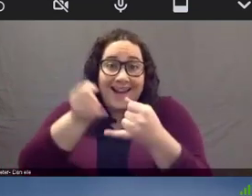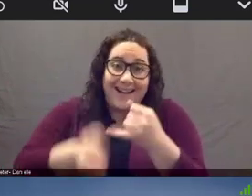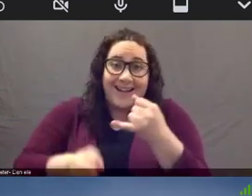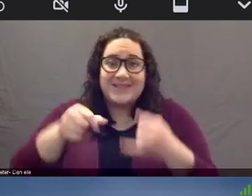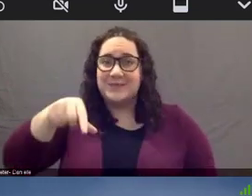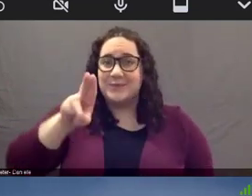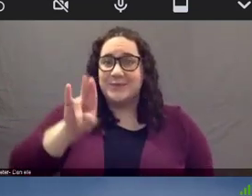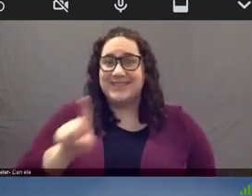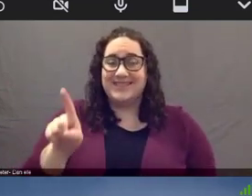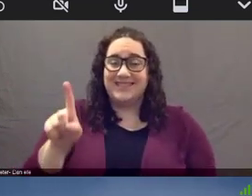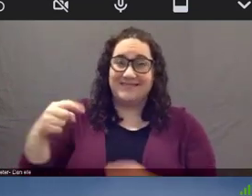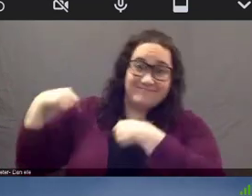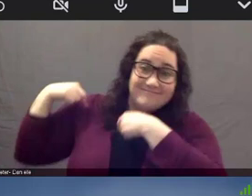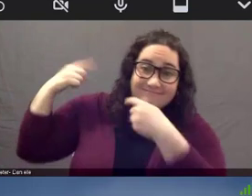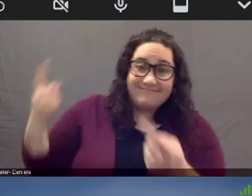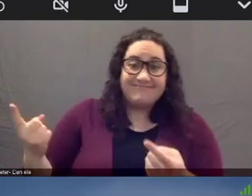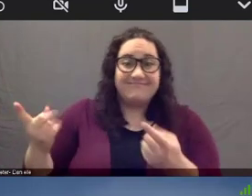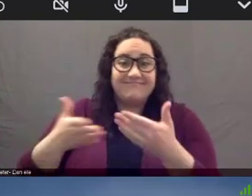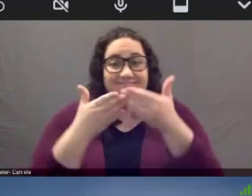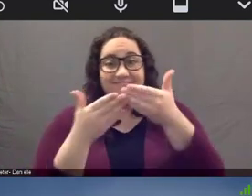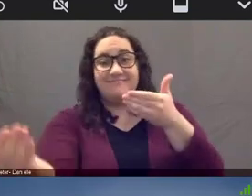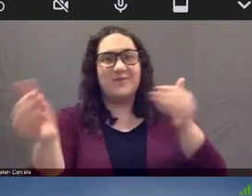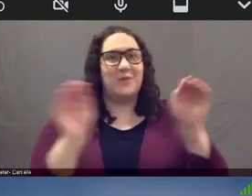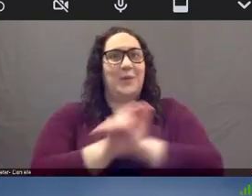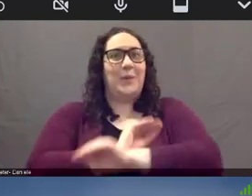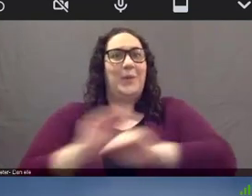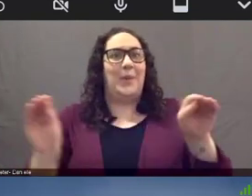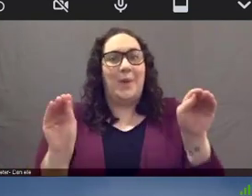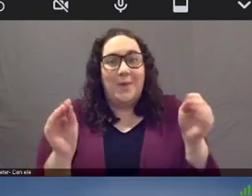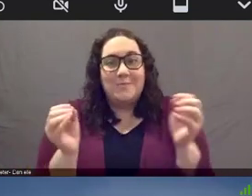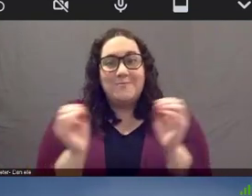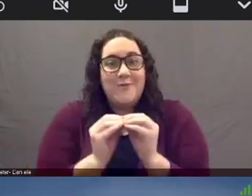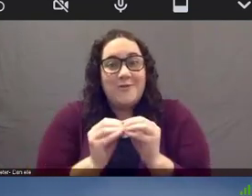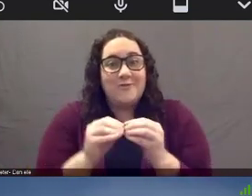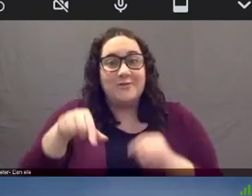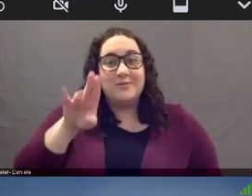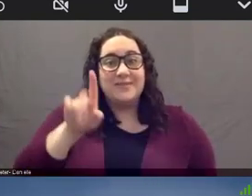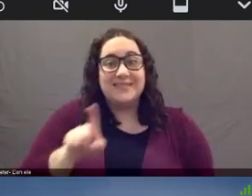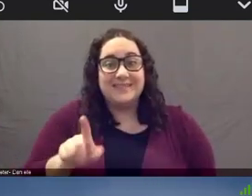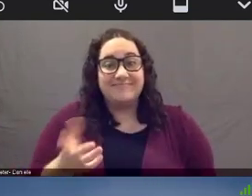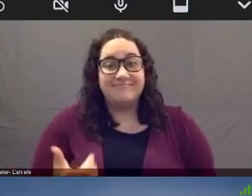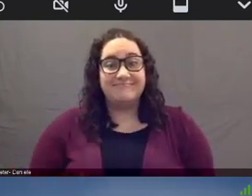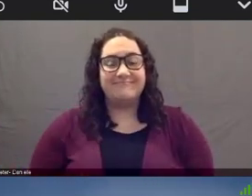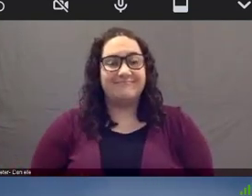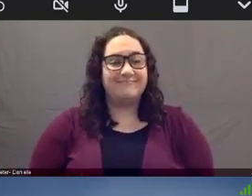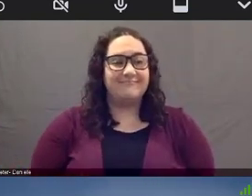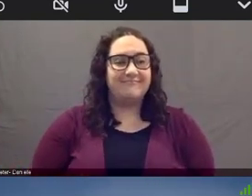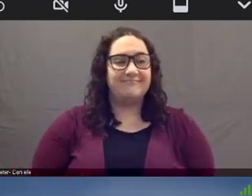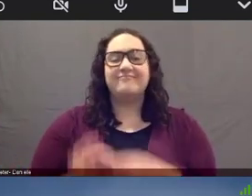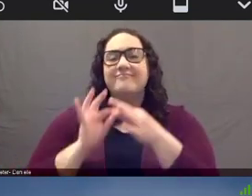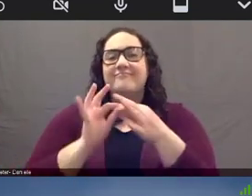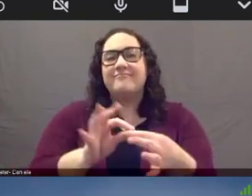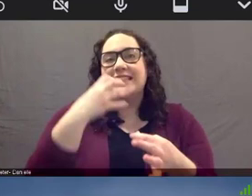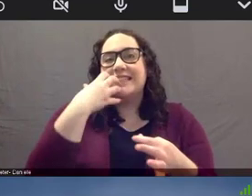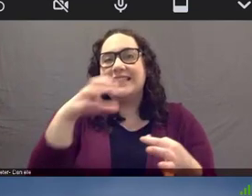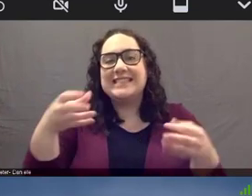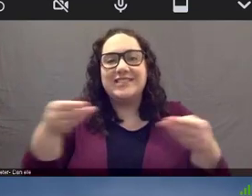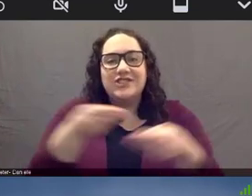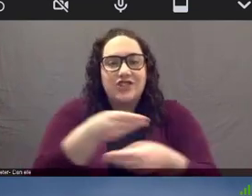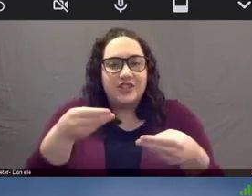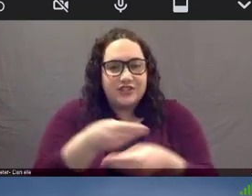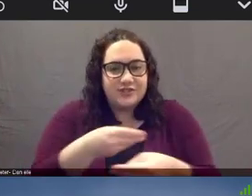we won't be doing this again, right? So here, this is on heat exchangers. So here we have two fluids flow in a cross-flow heat